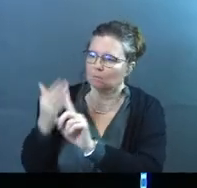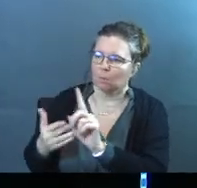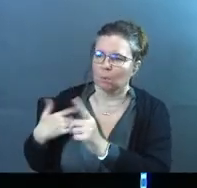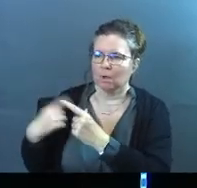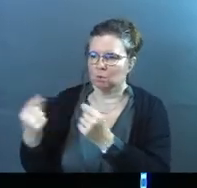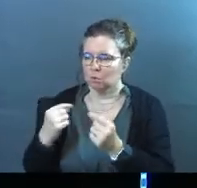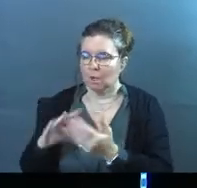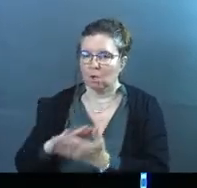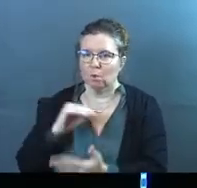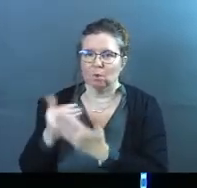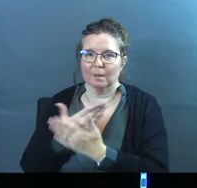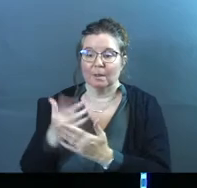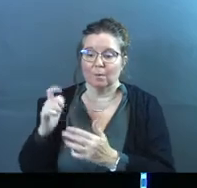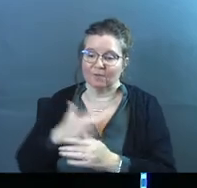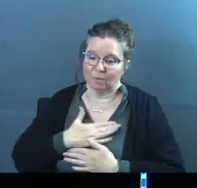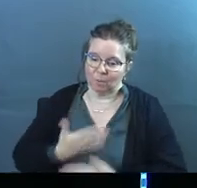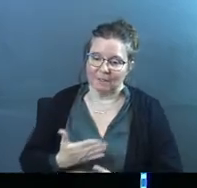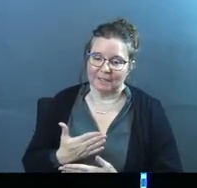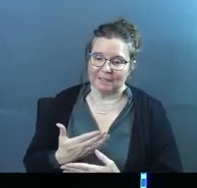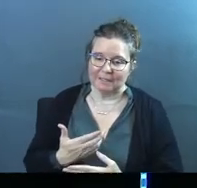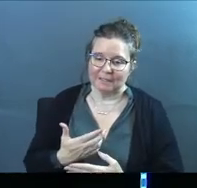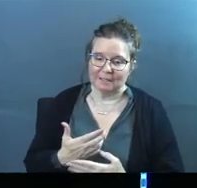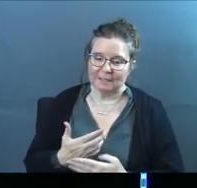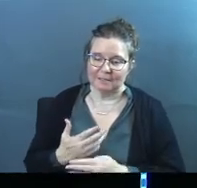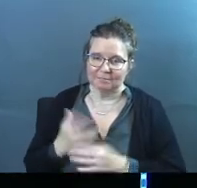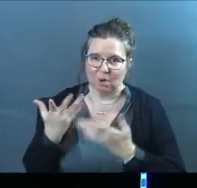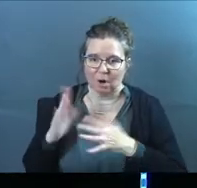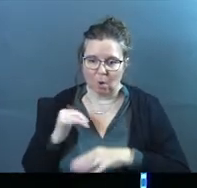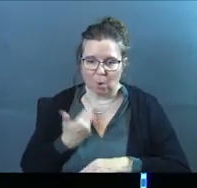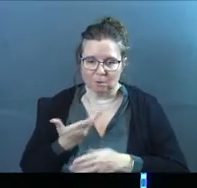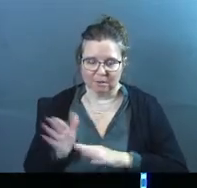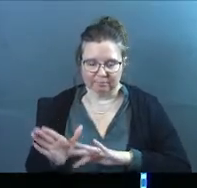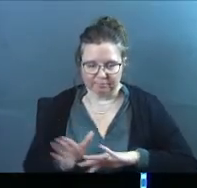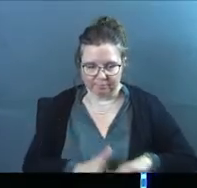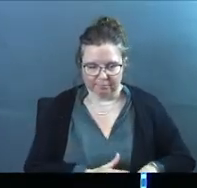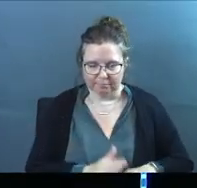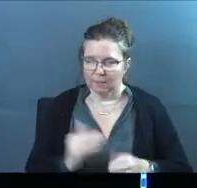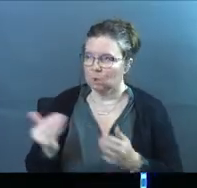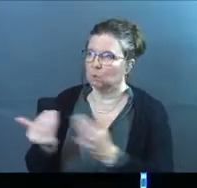learn new things about him. But we have to be willing to get out of our own way and say, let's do something different.